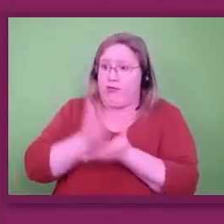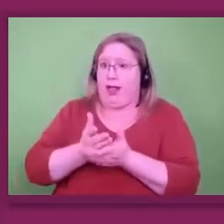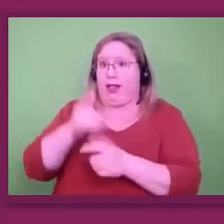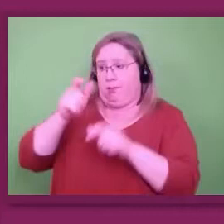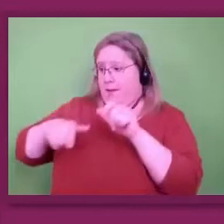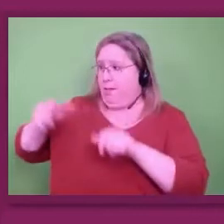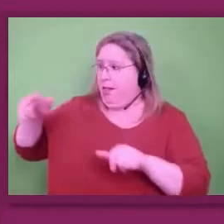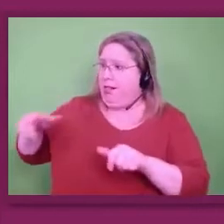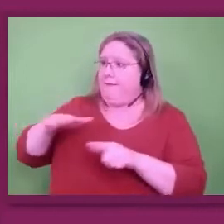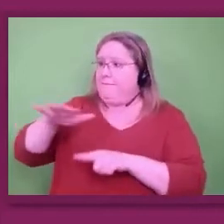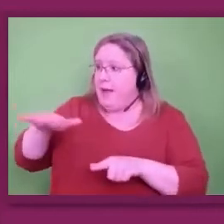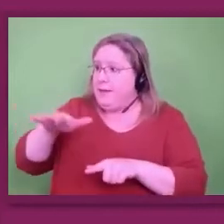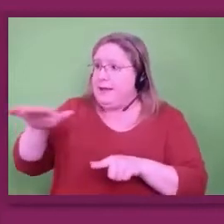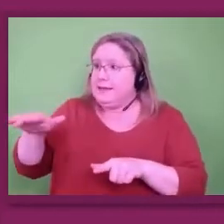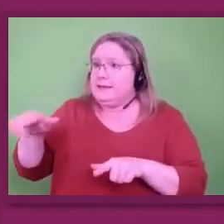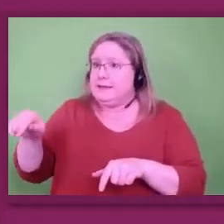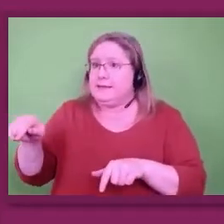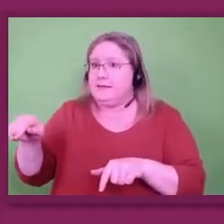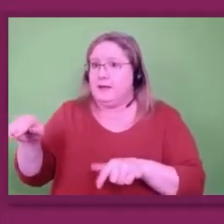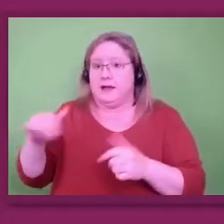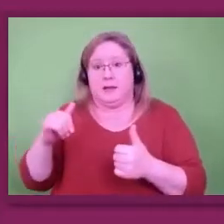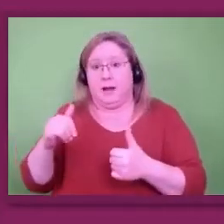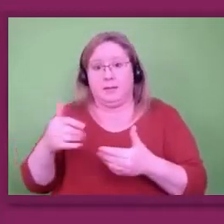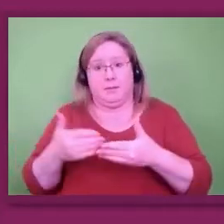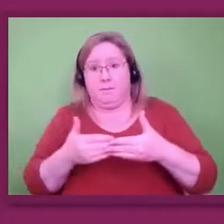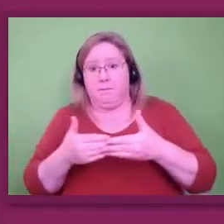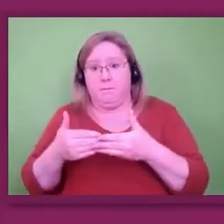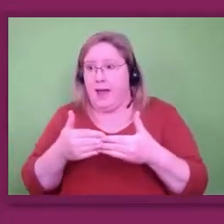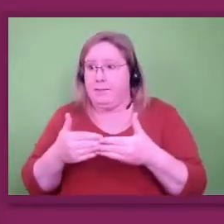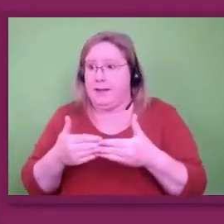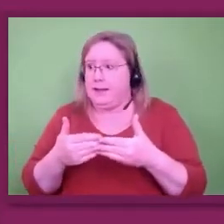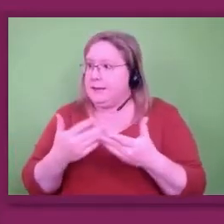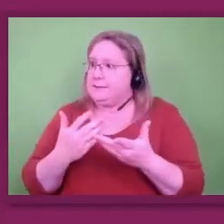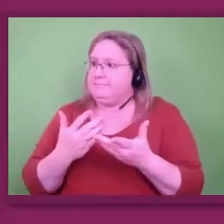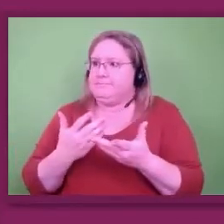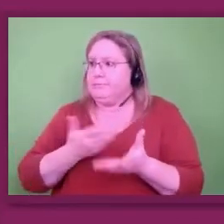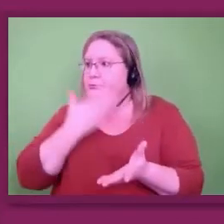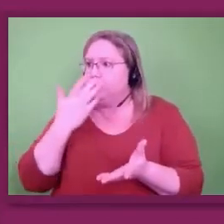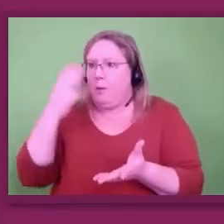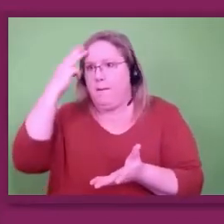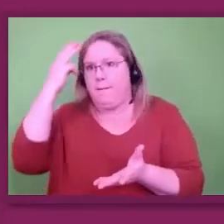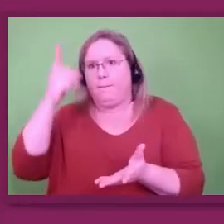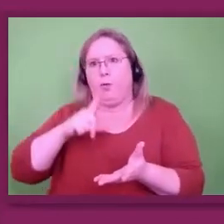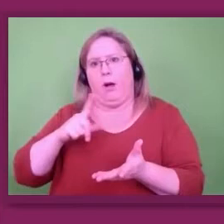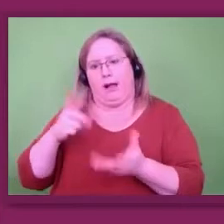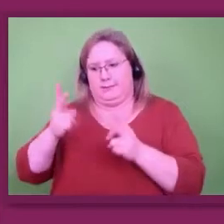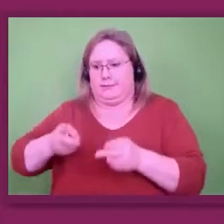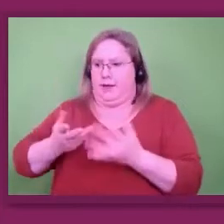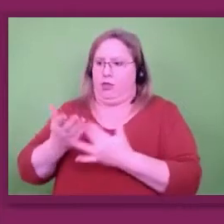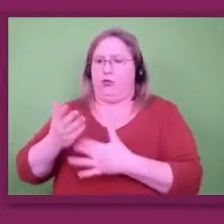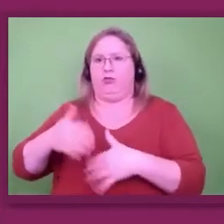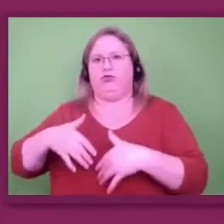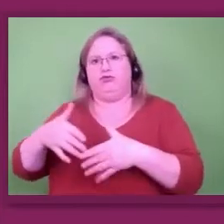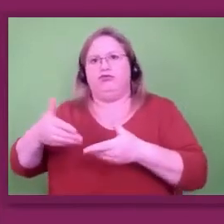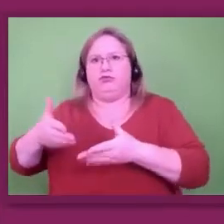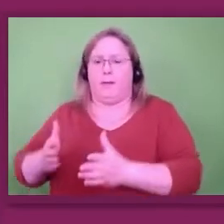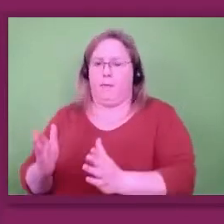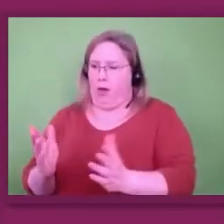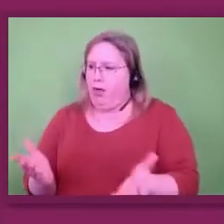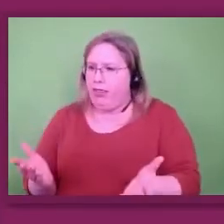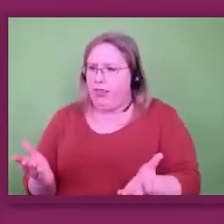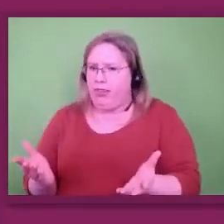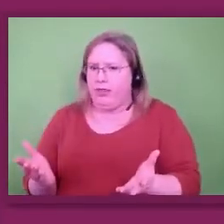sometimes a baby having to live without their mother. I mean, these lives have been changed forever and, you know, to say the least, not for the